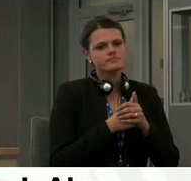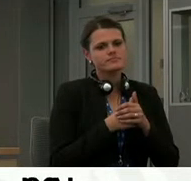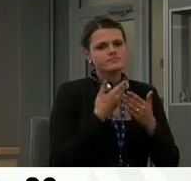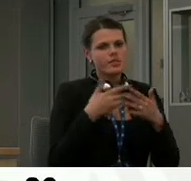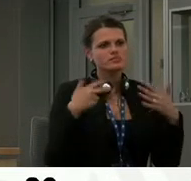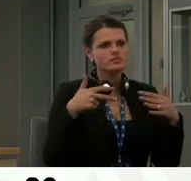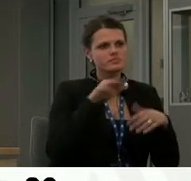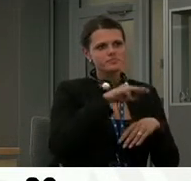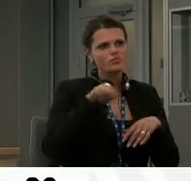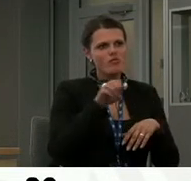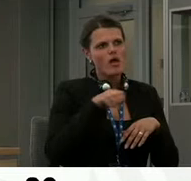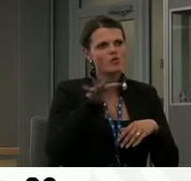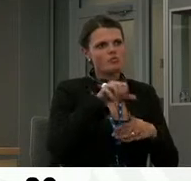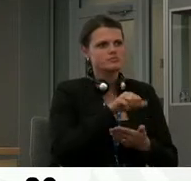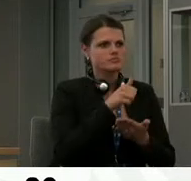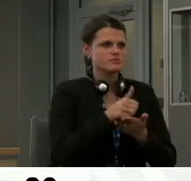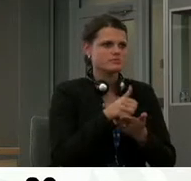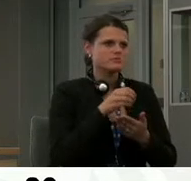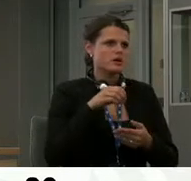Europeans with disabilities.